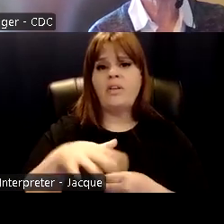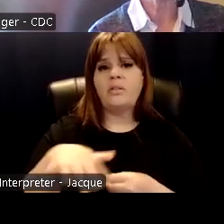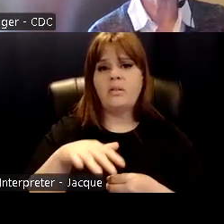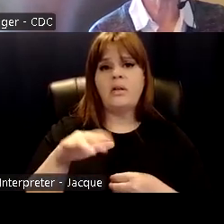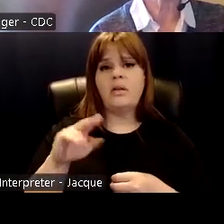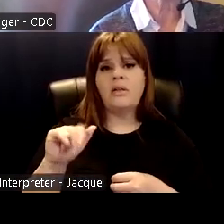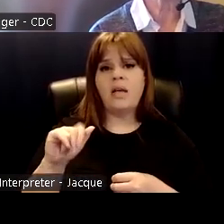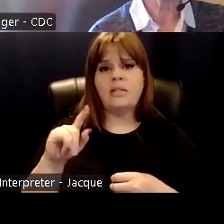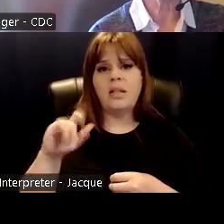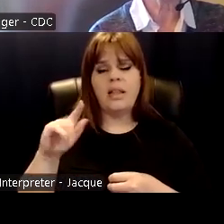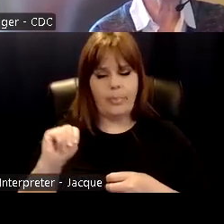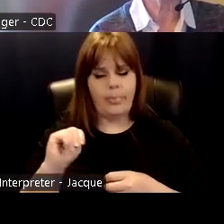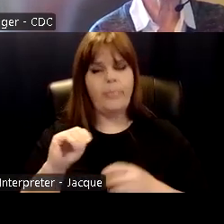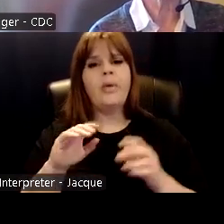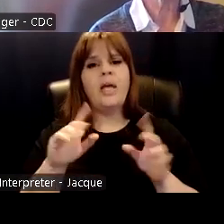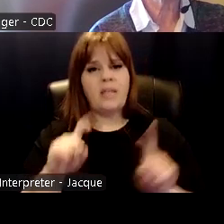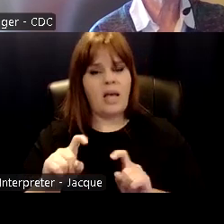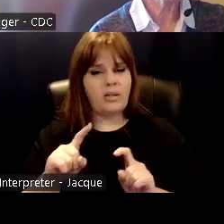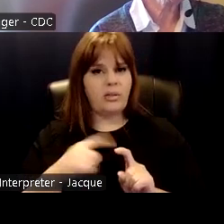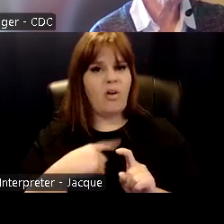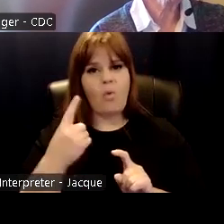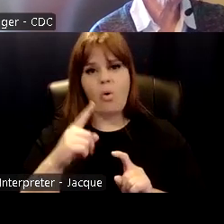test to diagnose orthostatic intolerance.